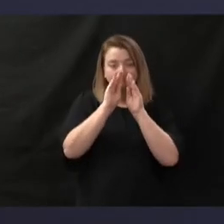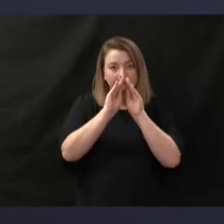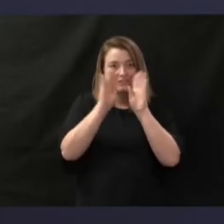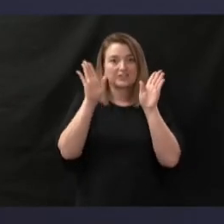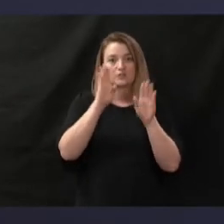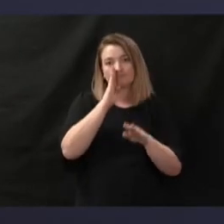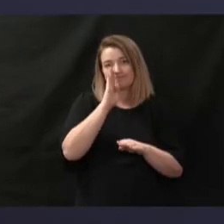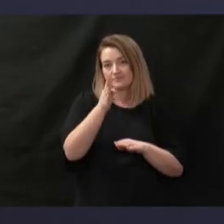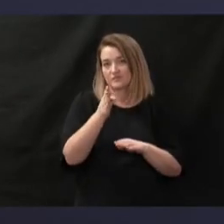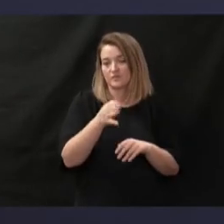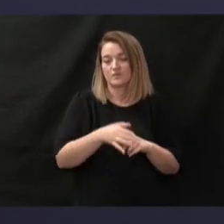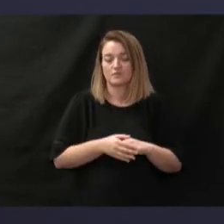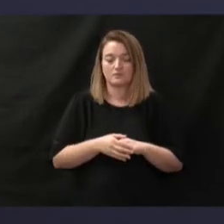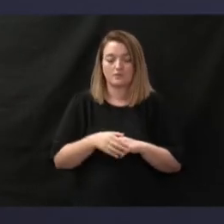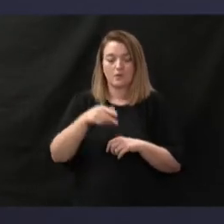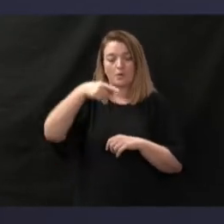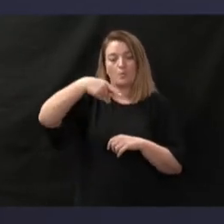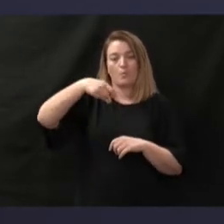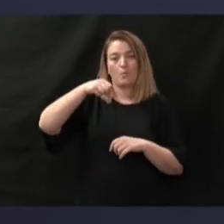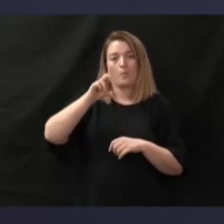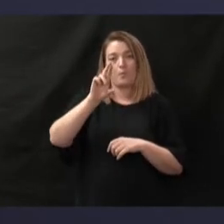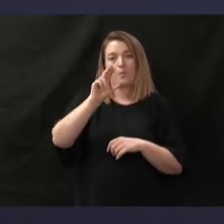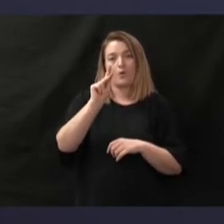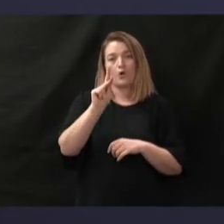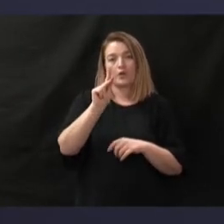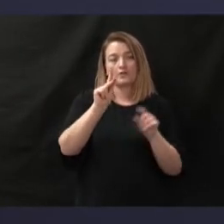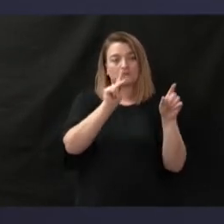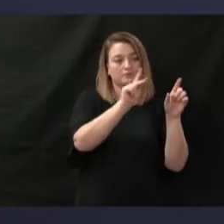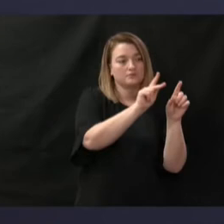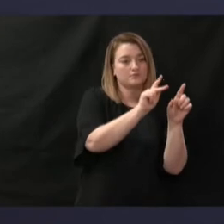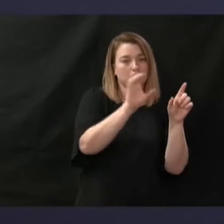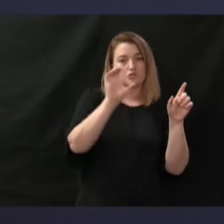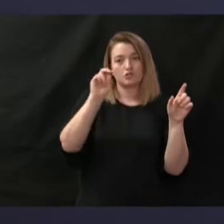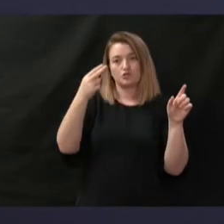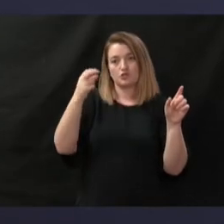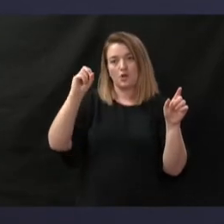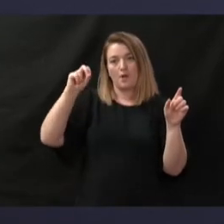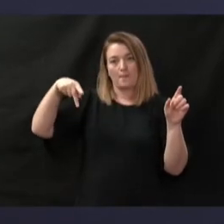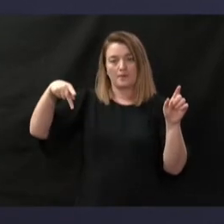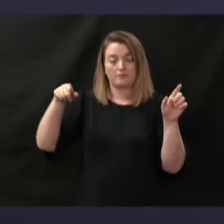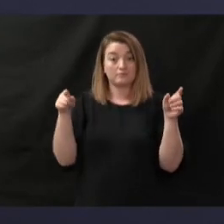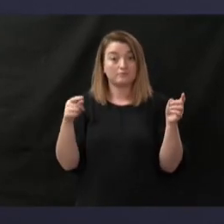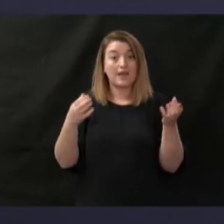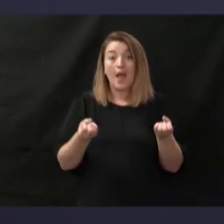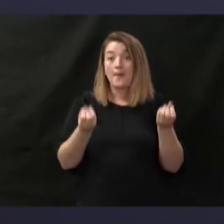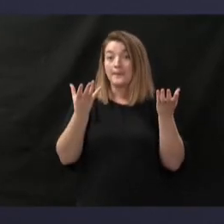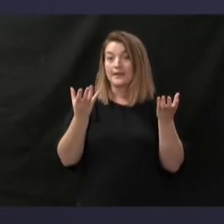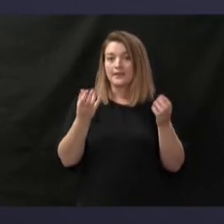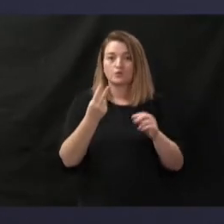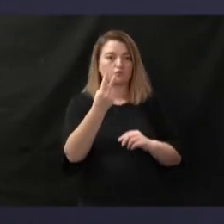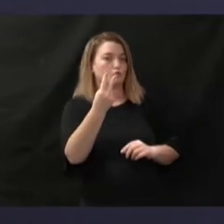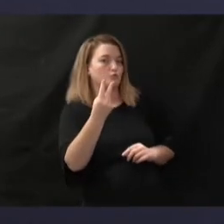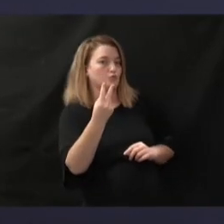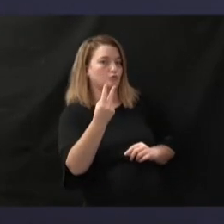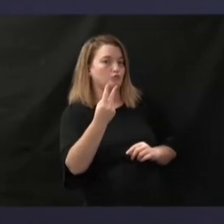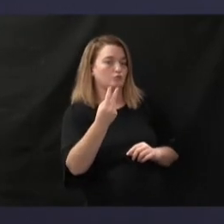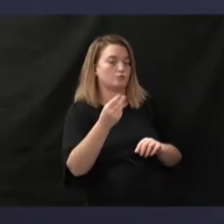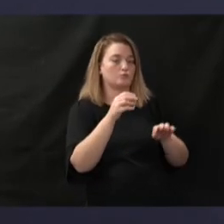I love these. Pork chop. What is it? Pork chop. How many syllables? Two.